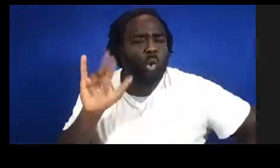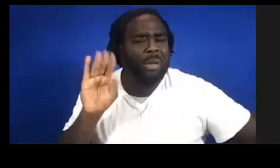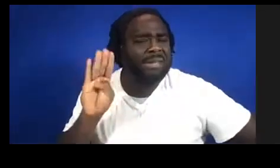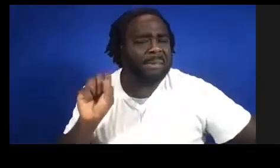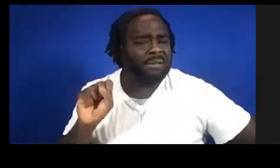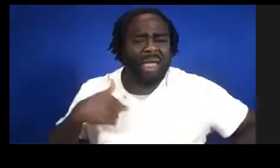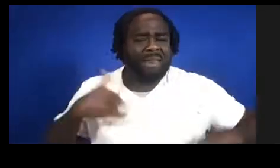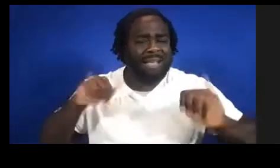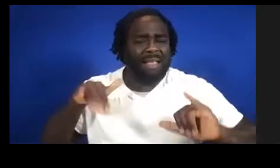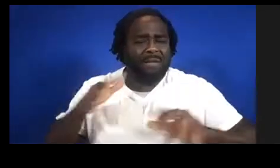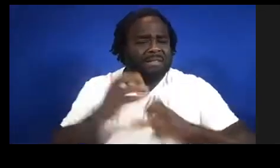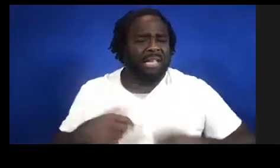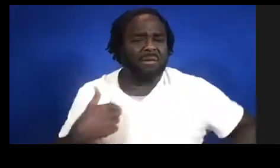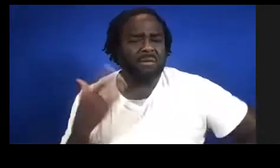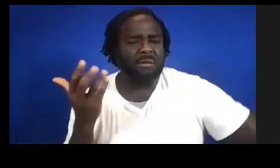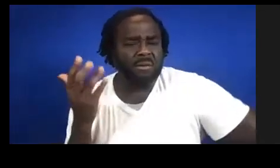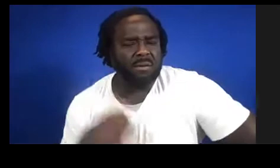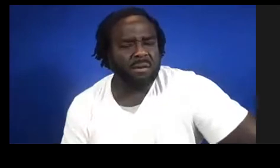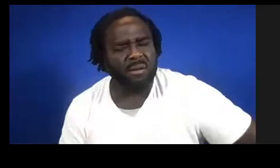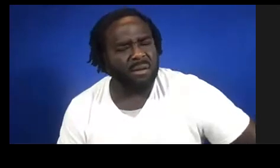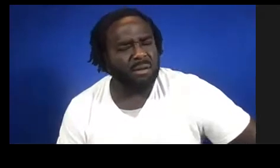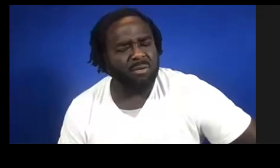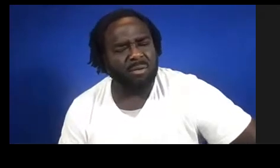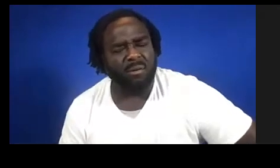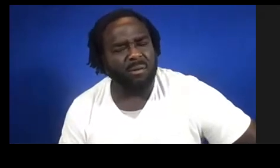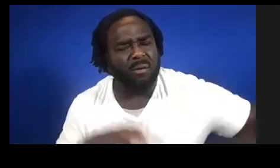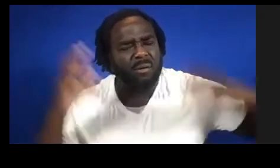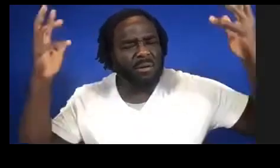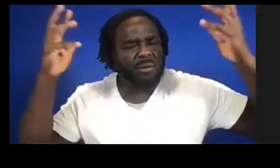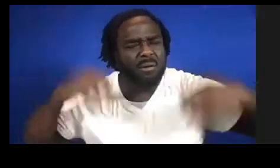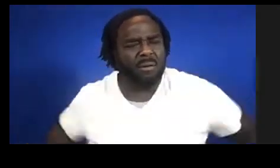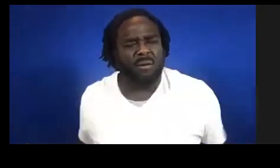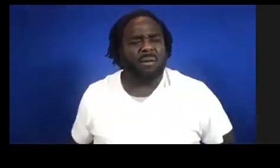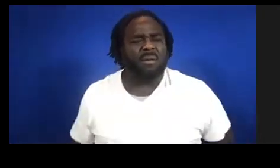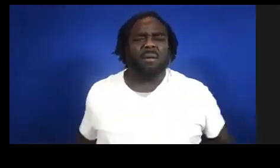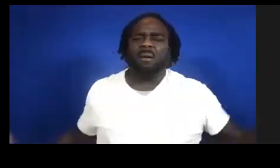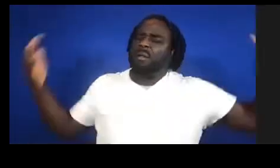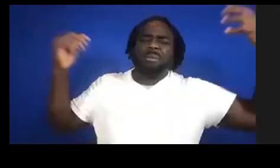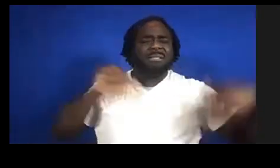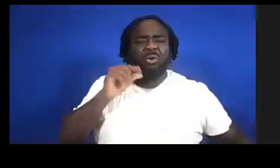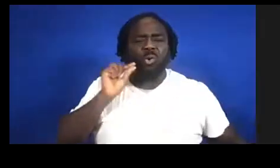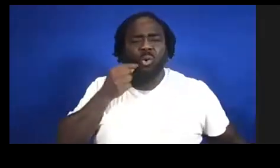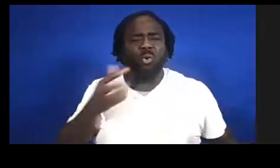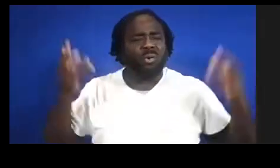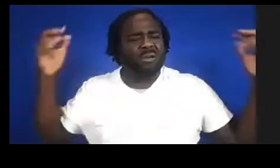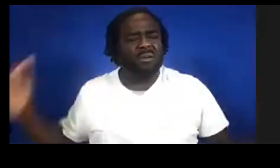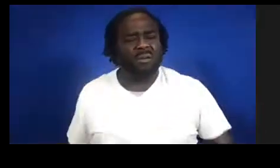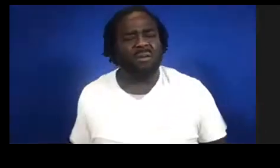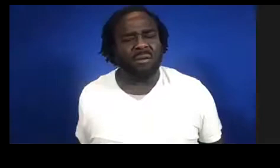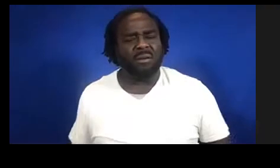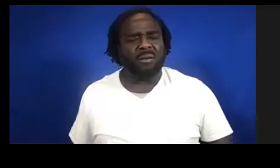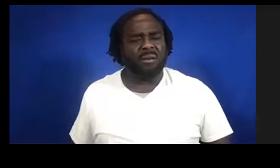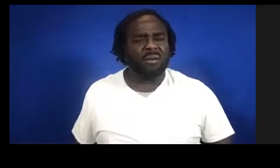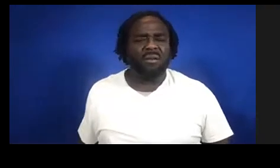Now, my understanding is that as a part of this whole contract, I was supposed to be sent some ribs. Like that was part of the